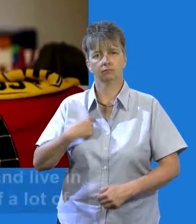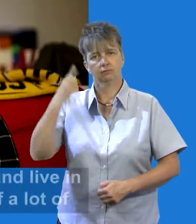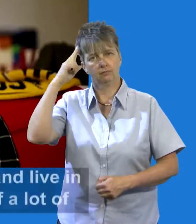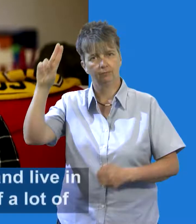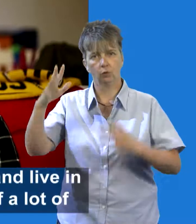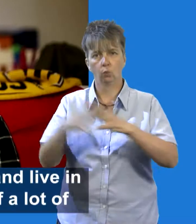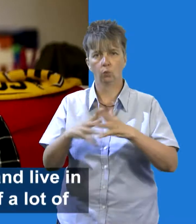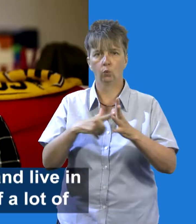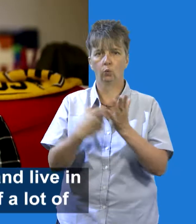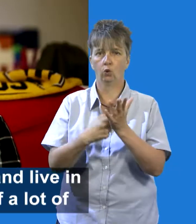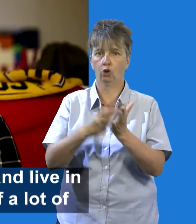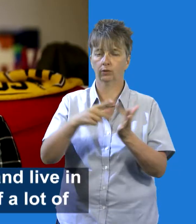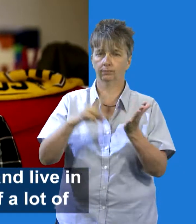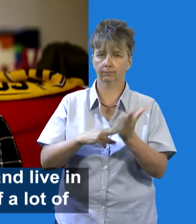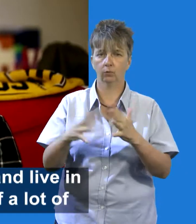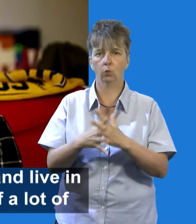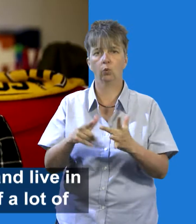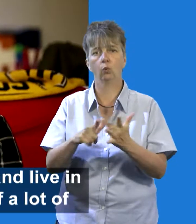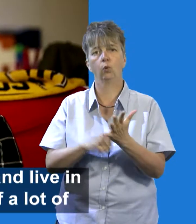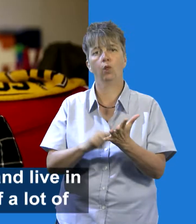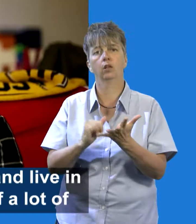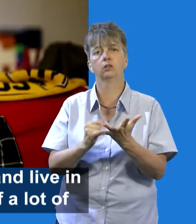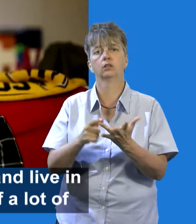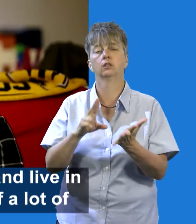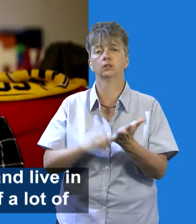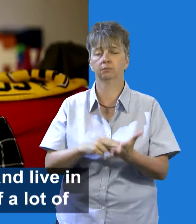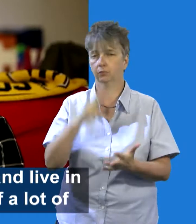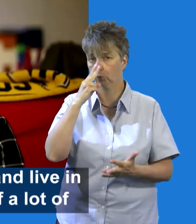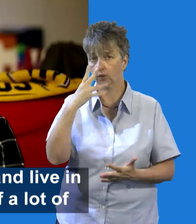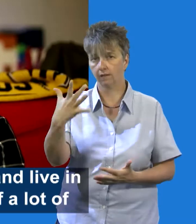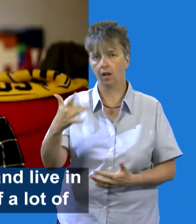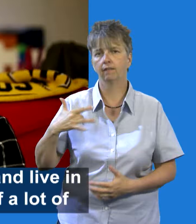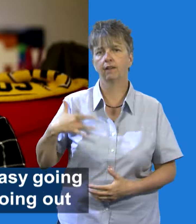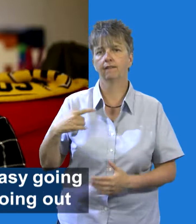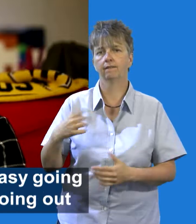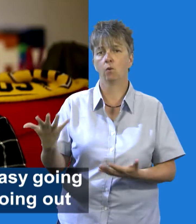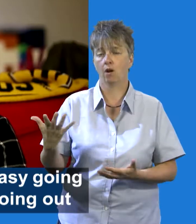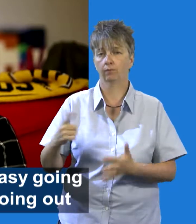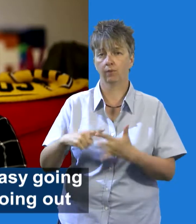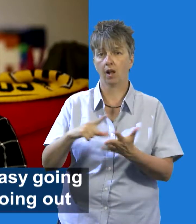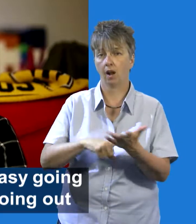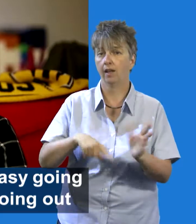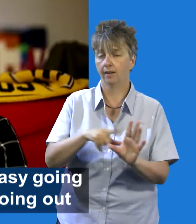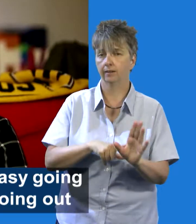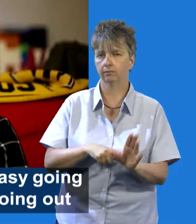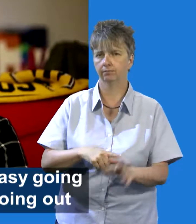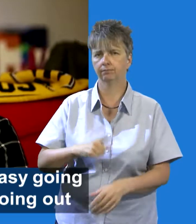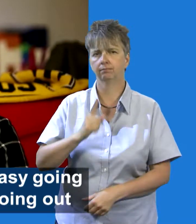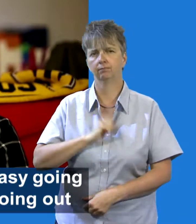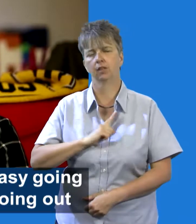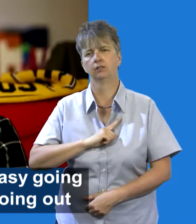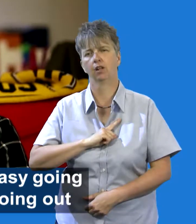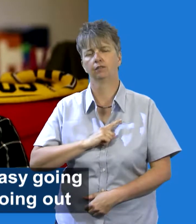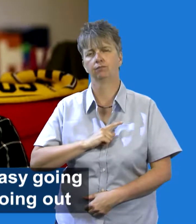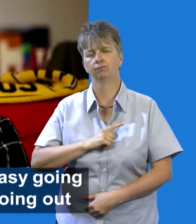I'm Warren Wilson, and I'm 25 and live in Ely. And I guess I'm quite tolerant of a lot of different